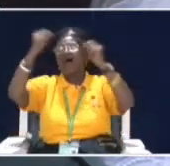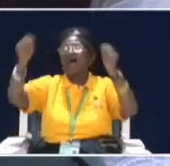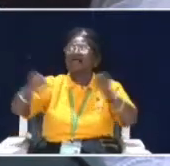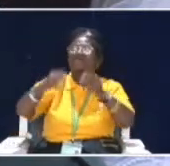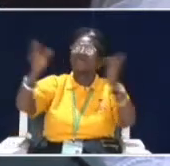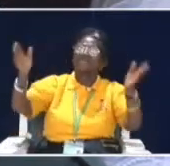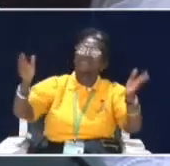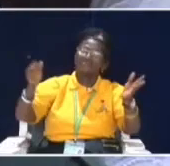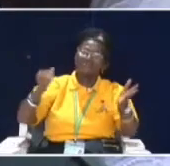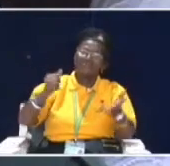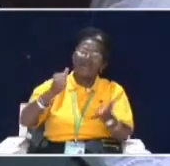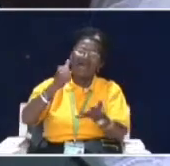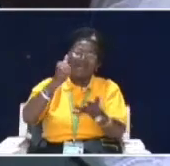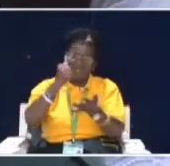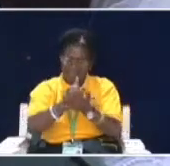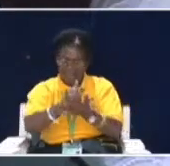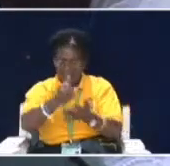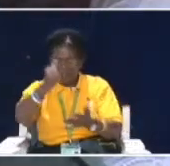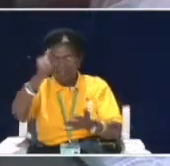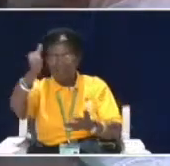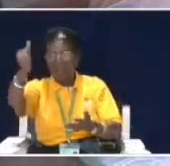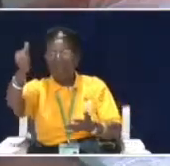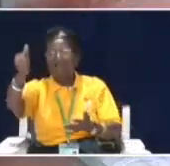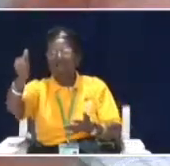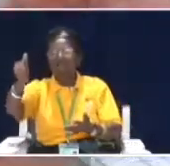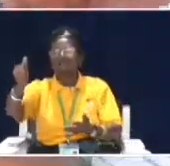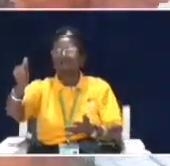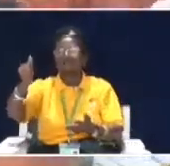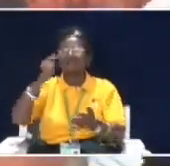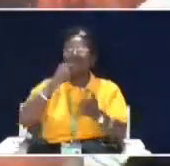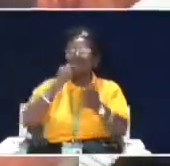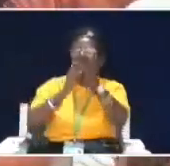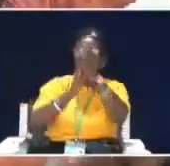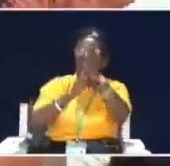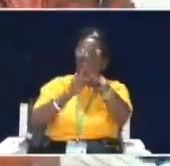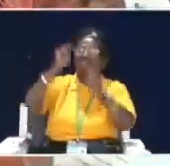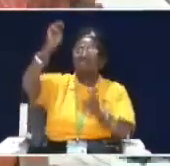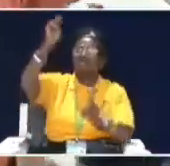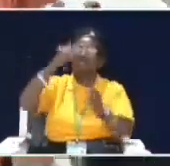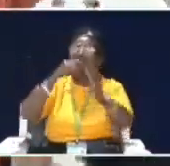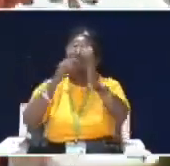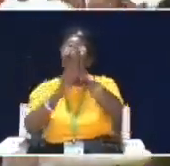Jehovah, hallelujah, amen,